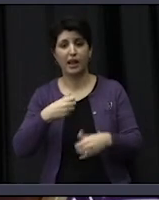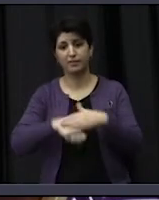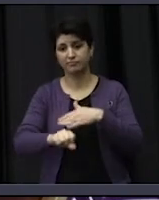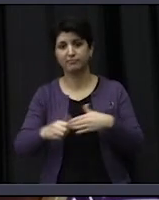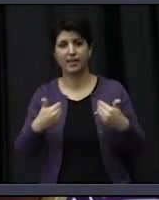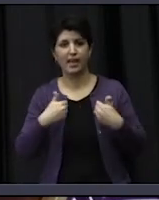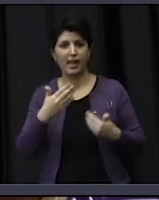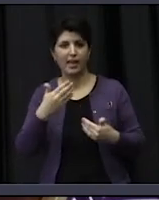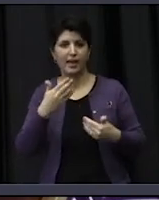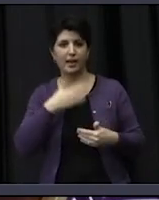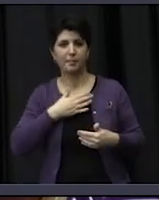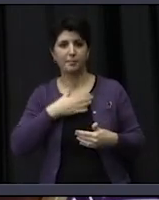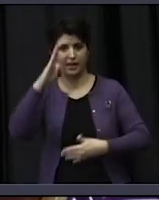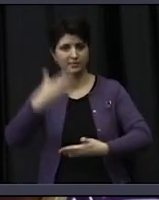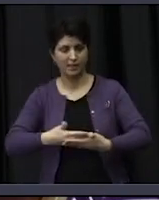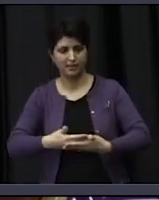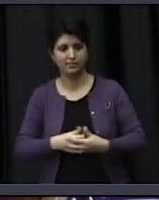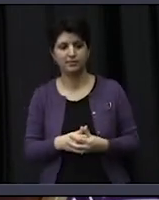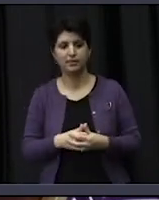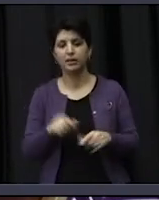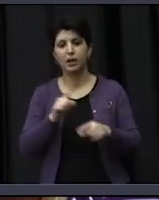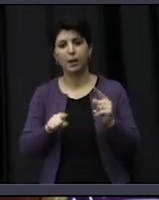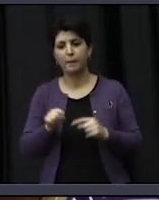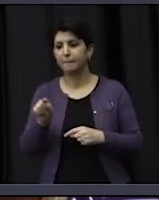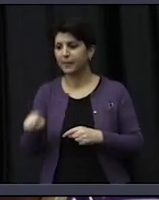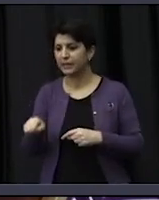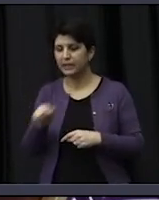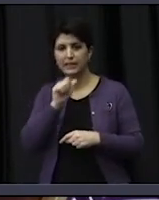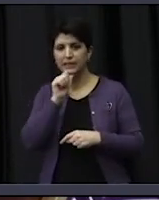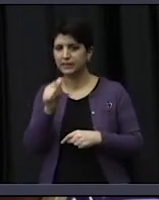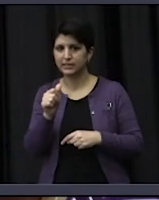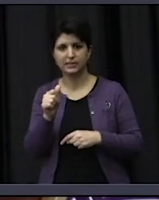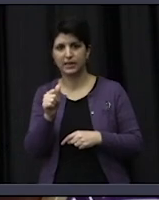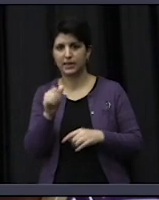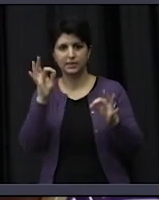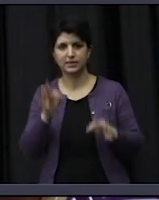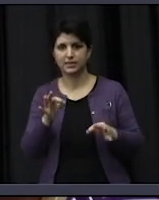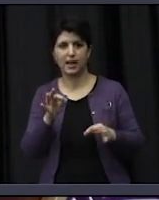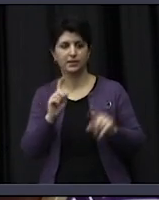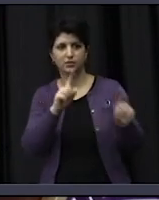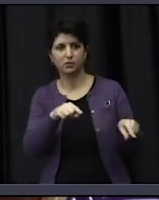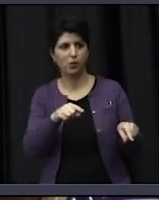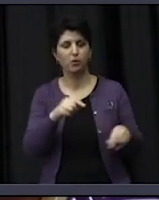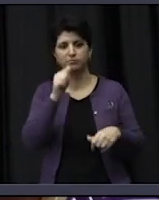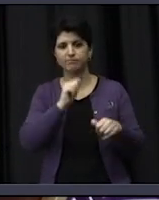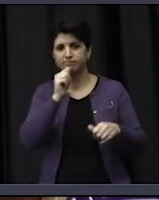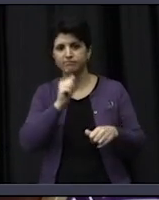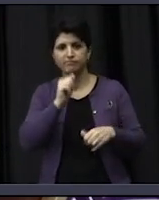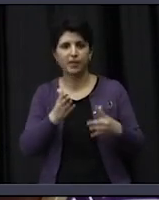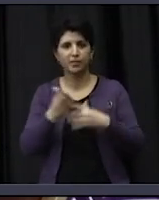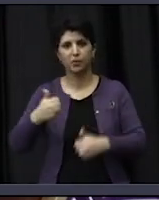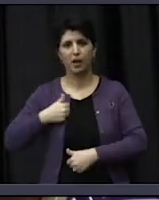But he was not the one who had betrothed himself to the Army lifestyle. I had. As I shipped off and